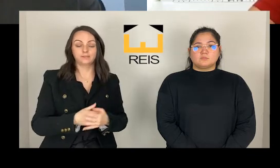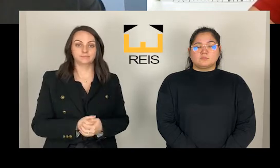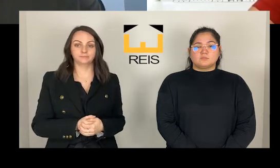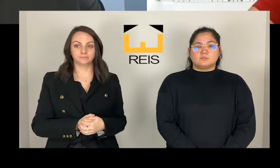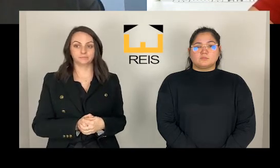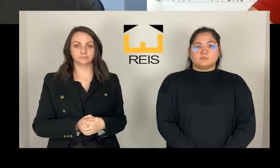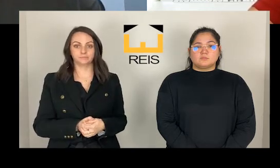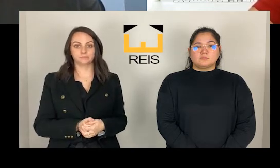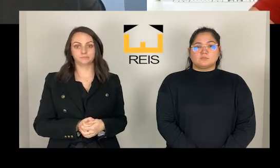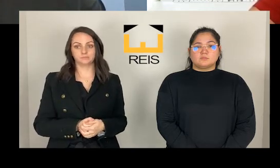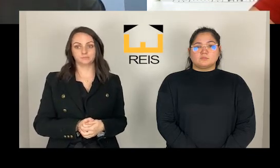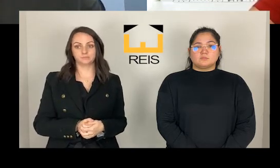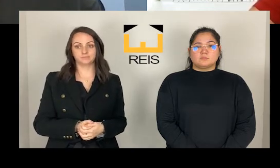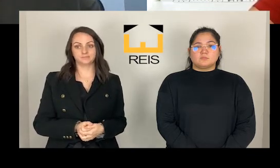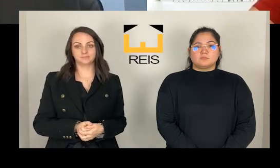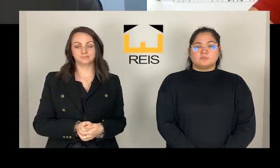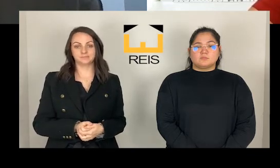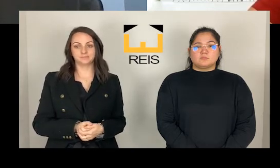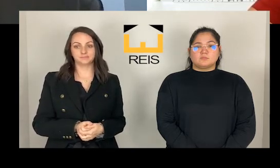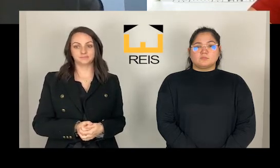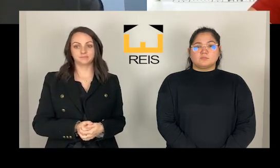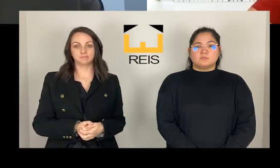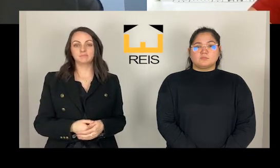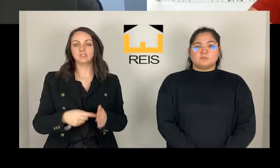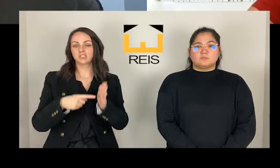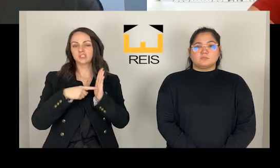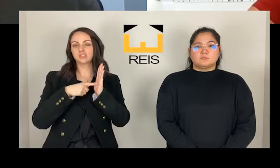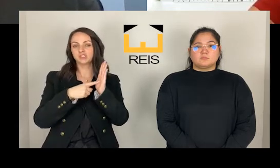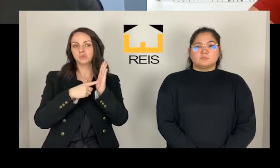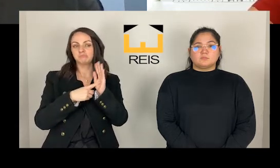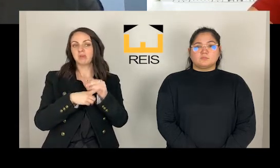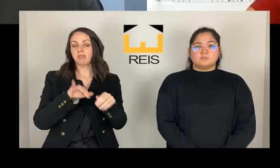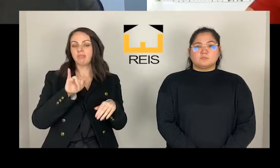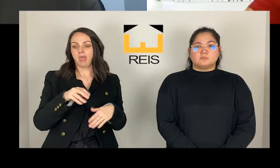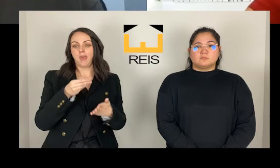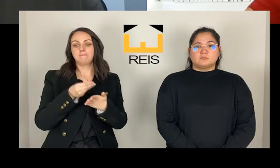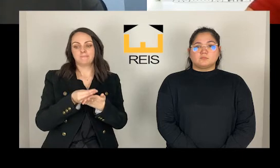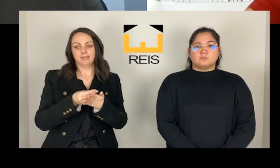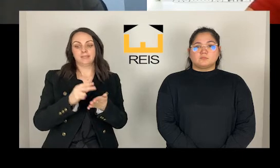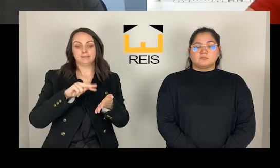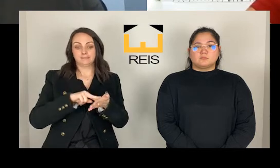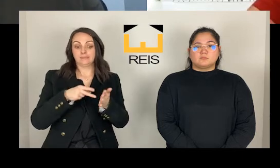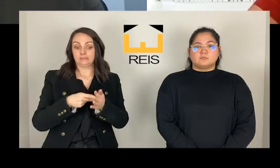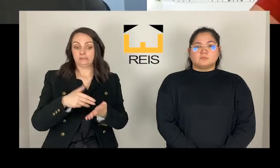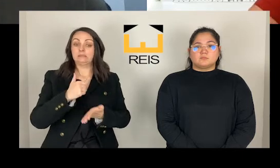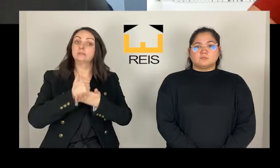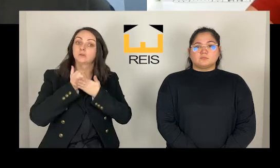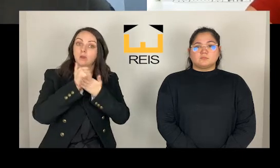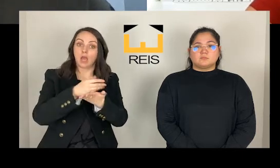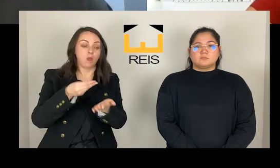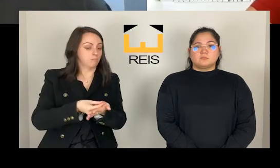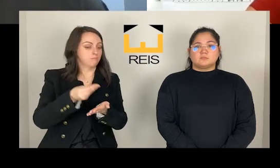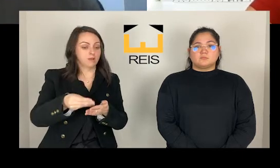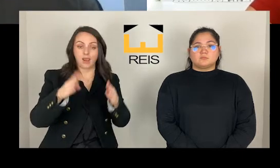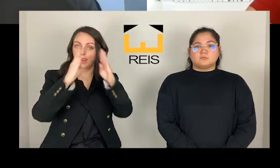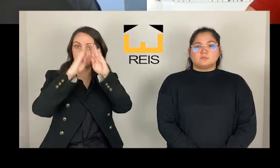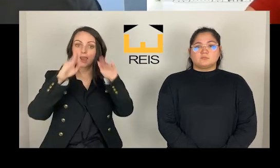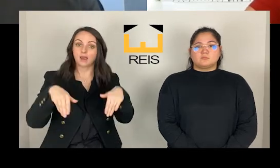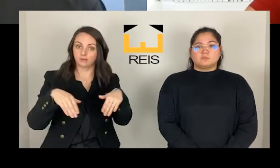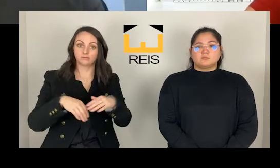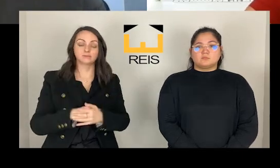that way to show that that's money given specifically for the sole purpose of buying the house with no strings attached. That can be